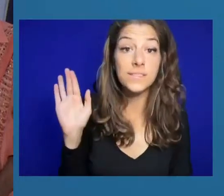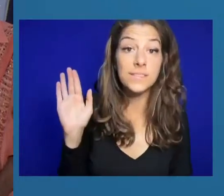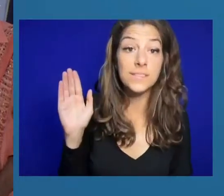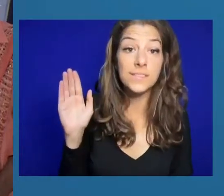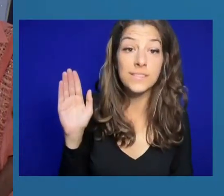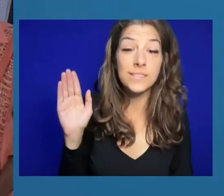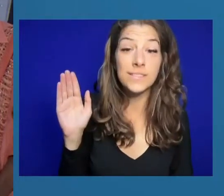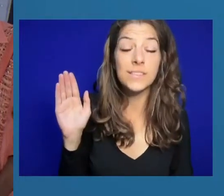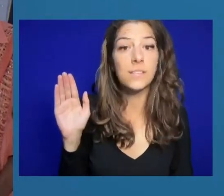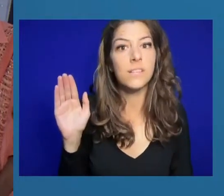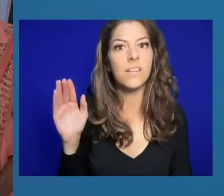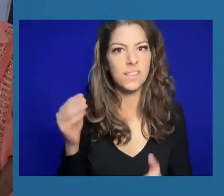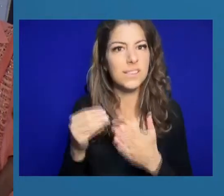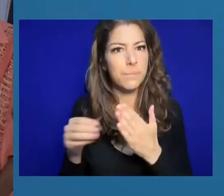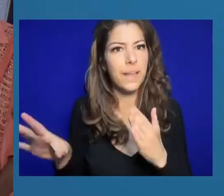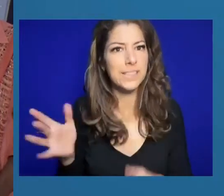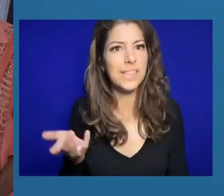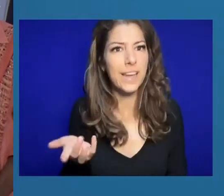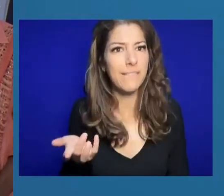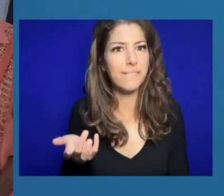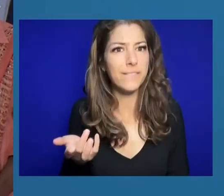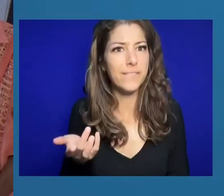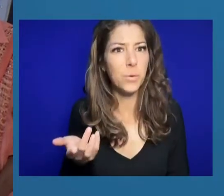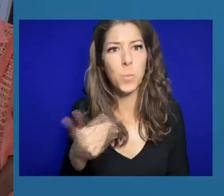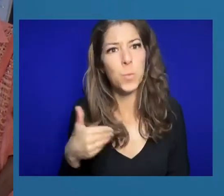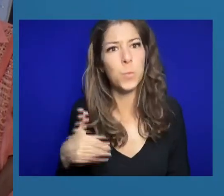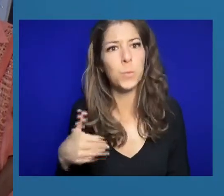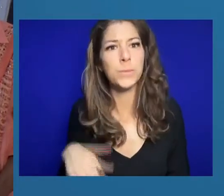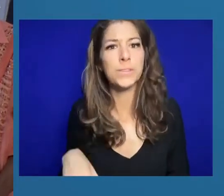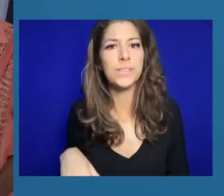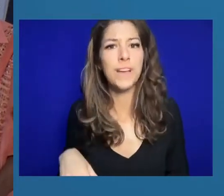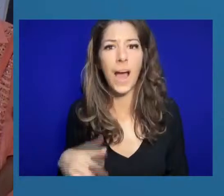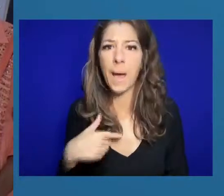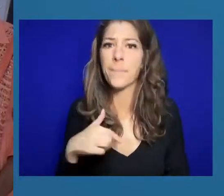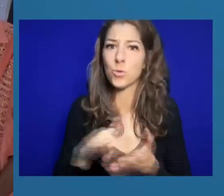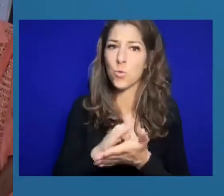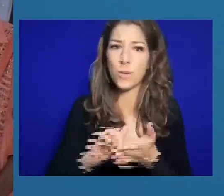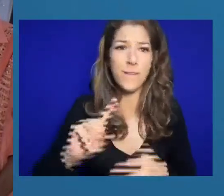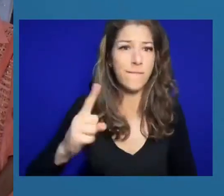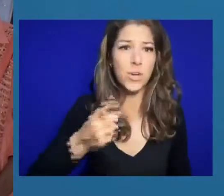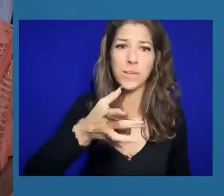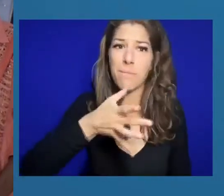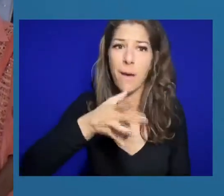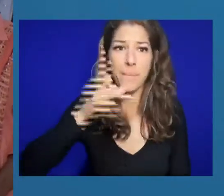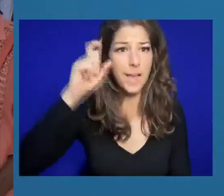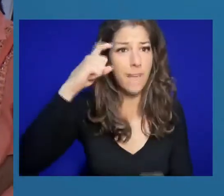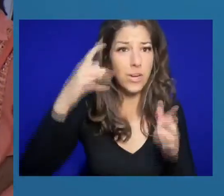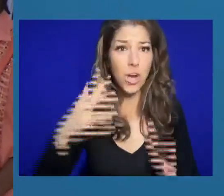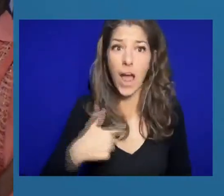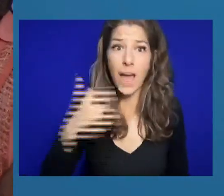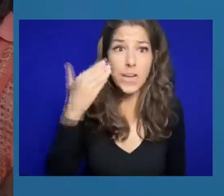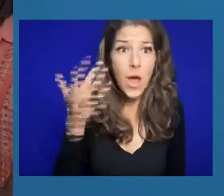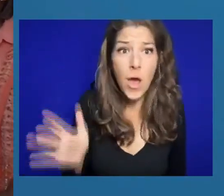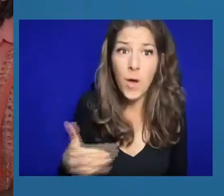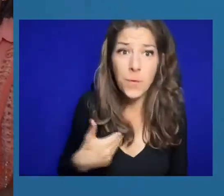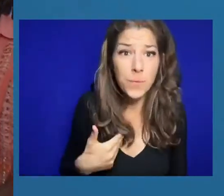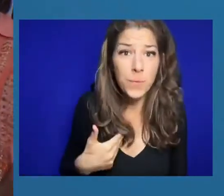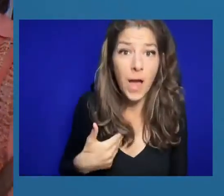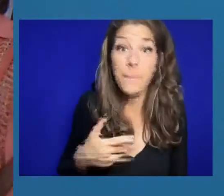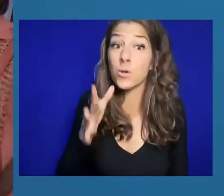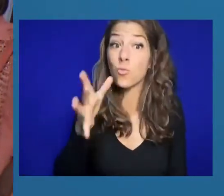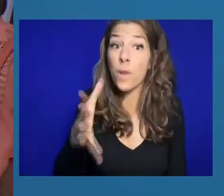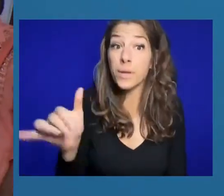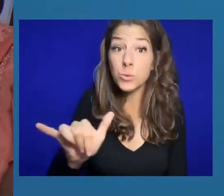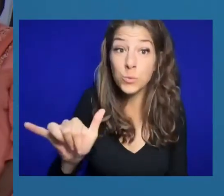They're pretty expensive, aren't they? I mean, I'm New York's first mom governor. I know. And I'm a grandma, too, so I know